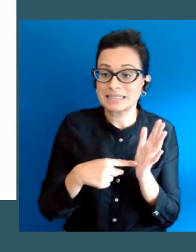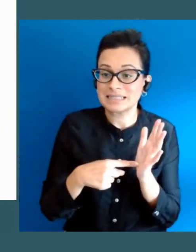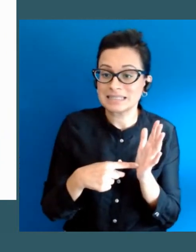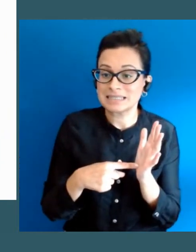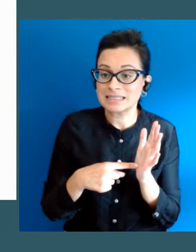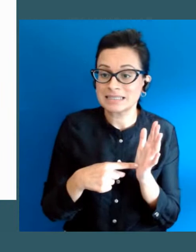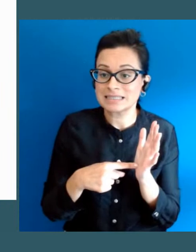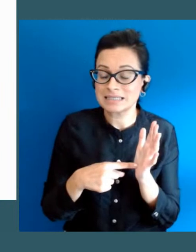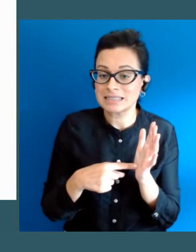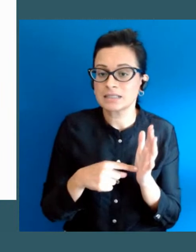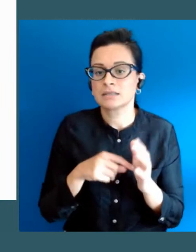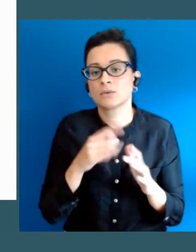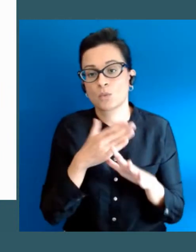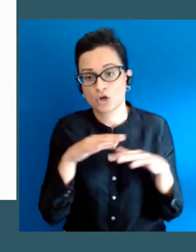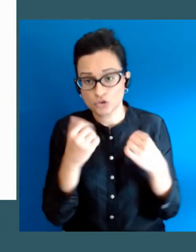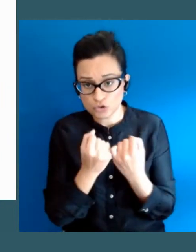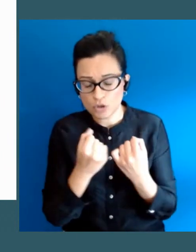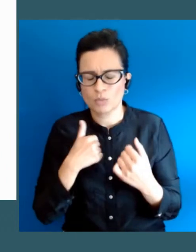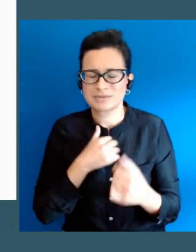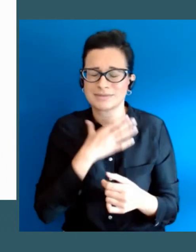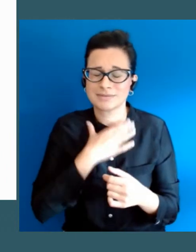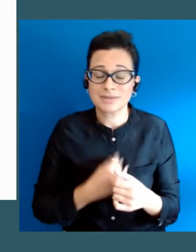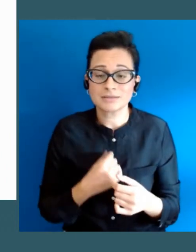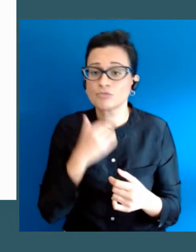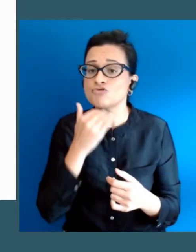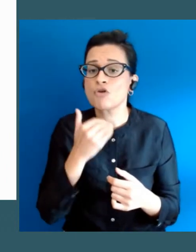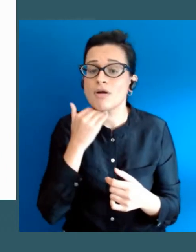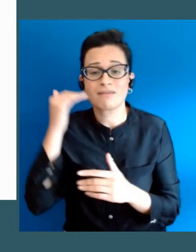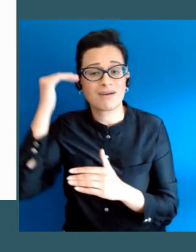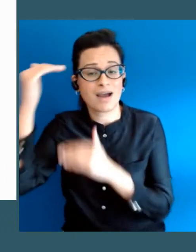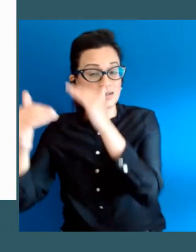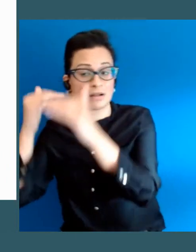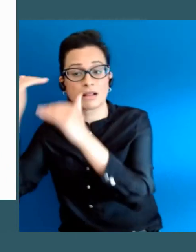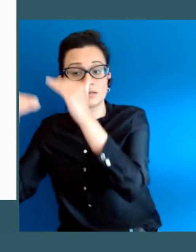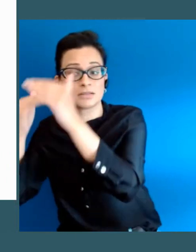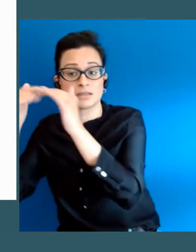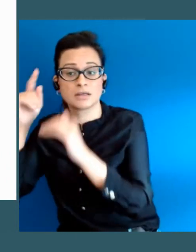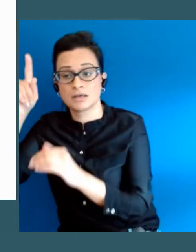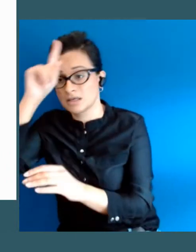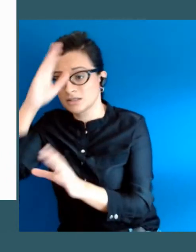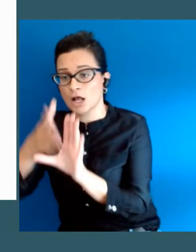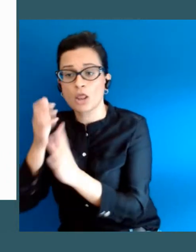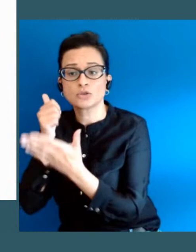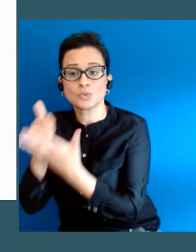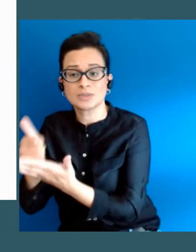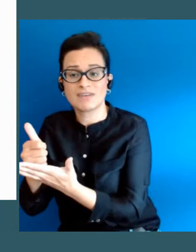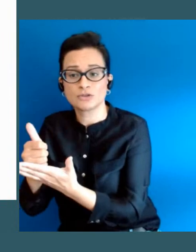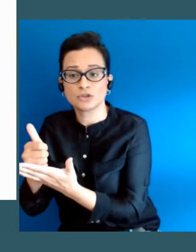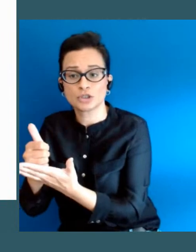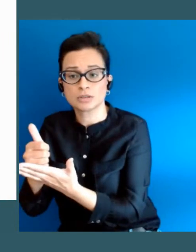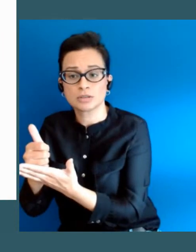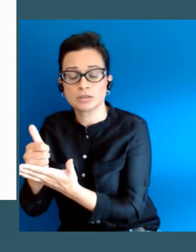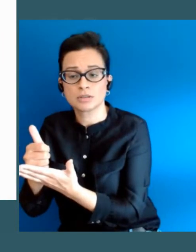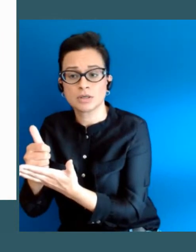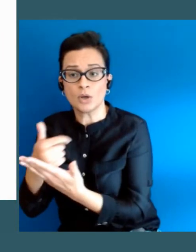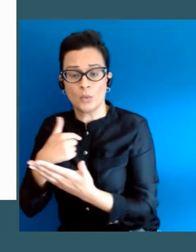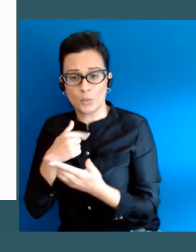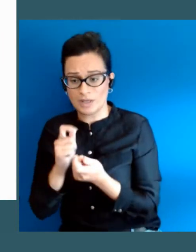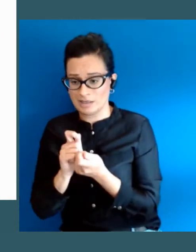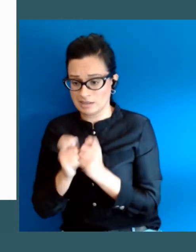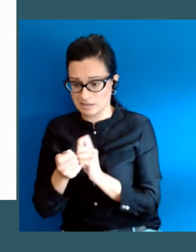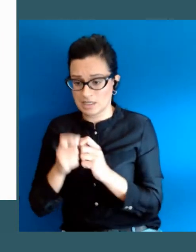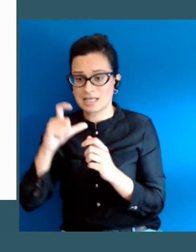thing we're desperately lacking is adult psychological interventions. So we've adapted a CBT